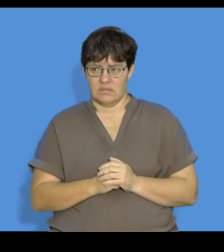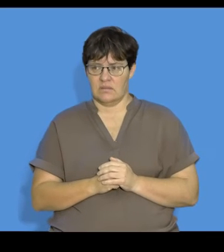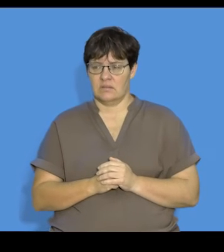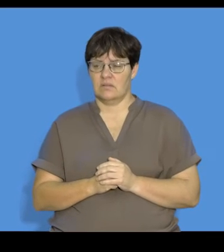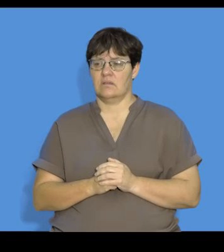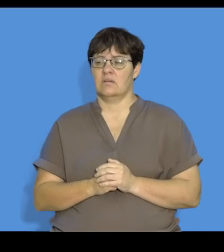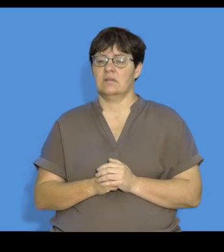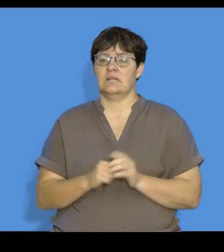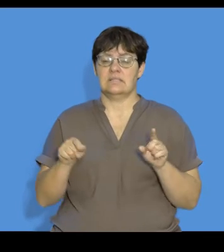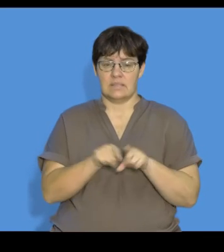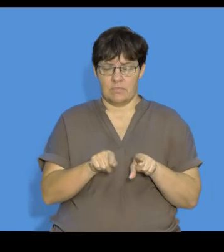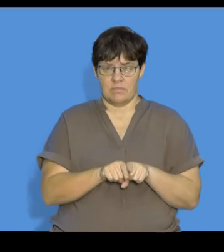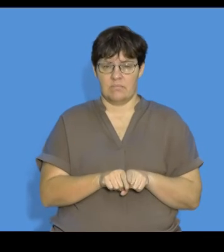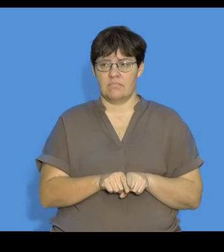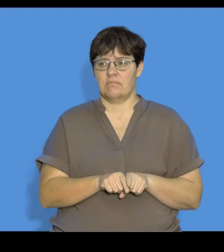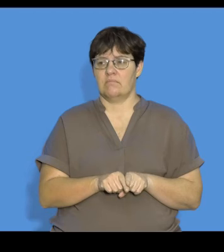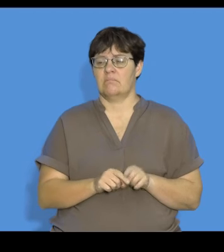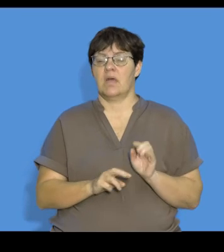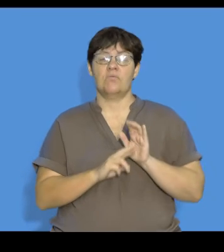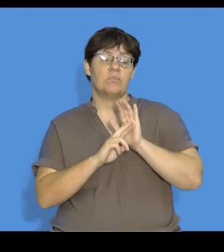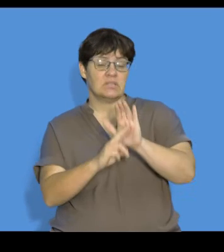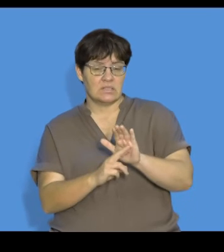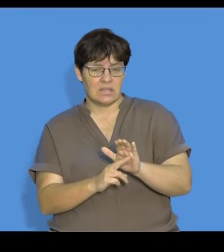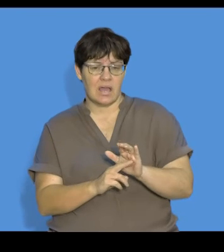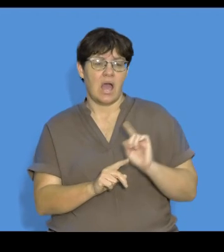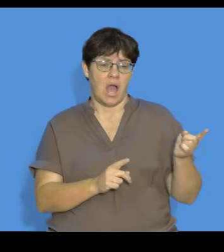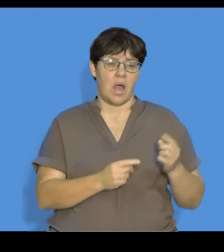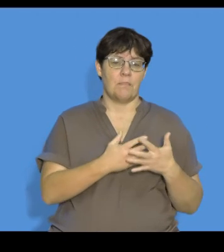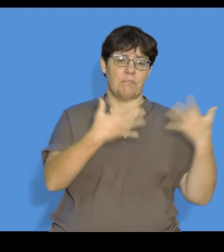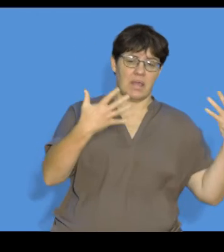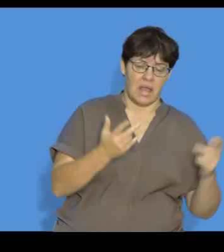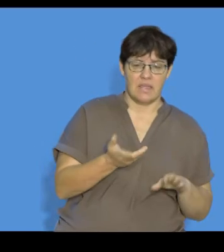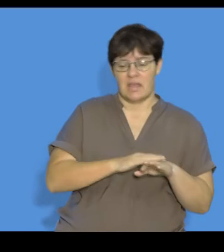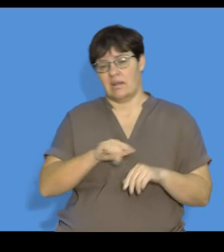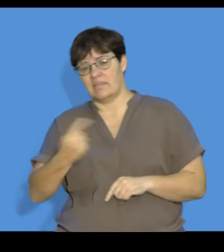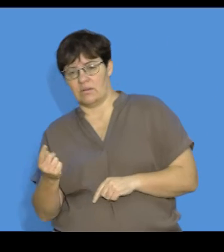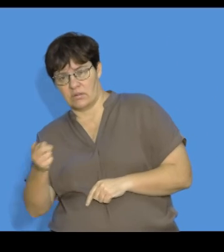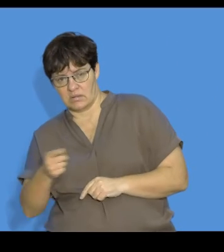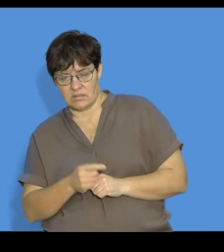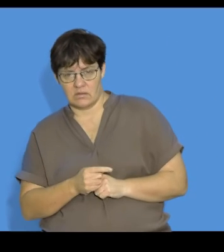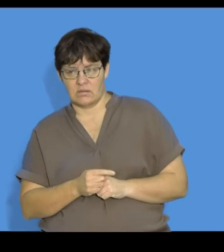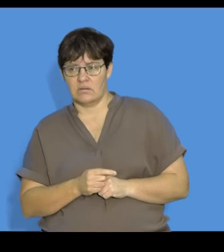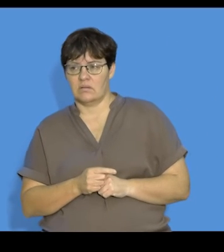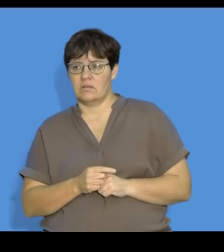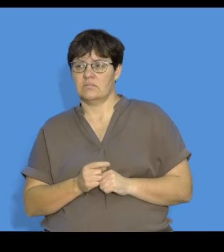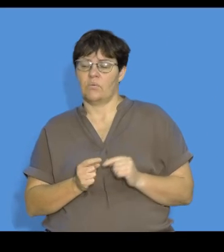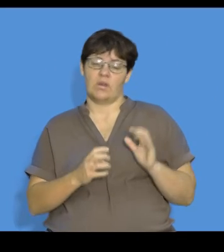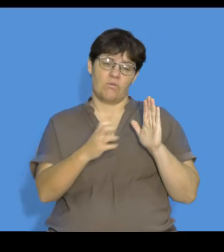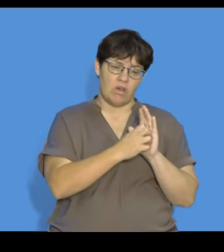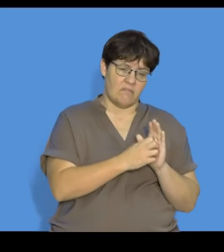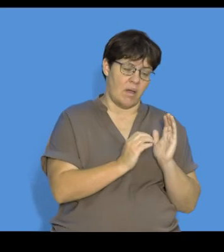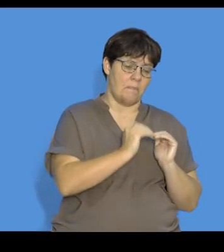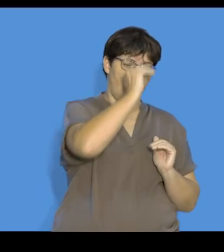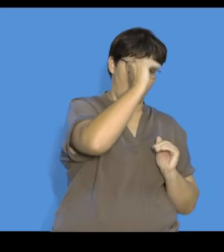and then will also be representing where the other one is greater than the other one. So one graph being greater or less than